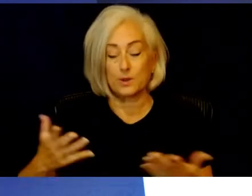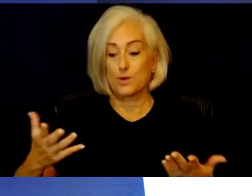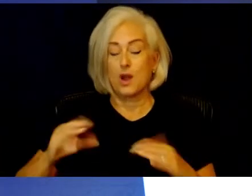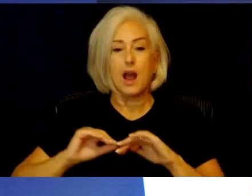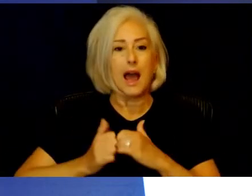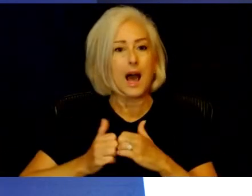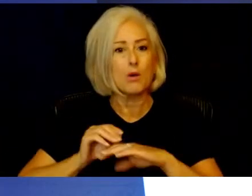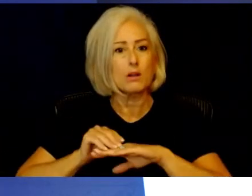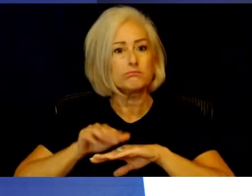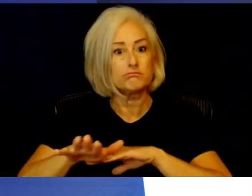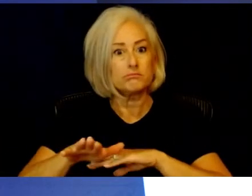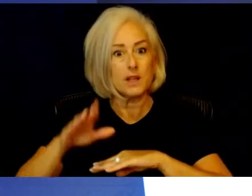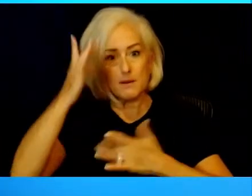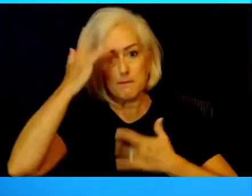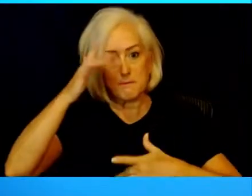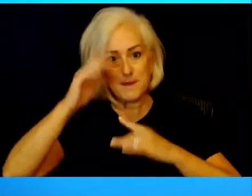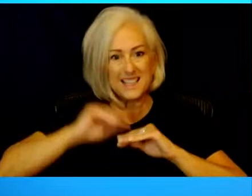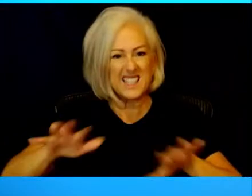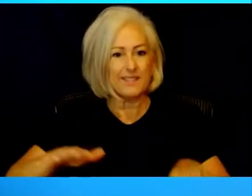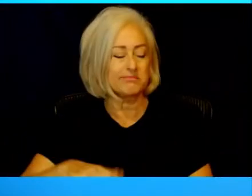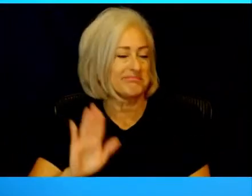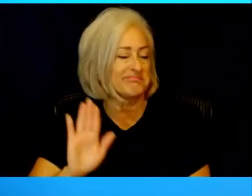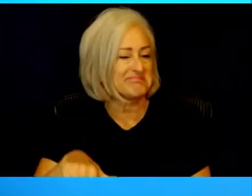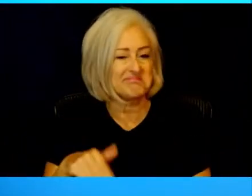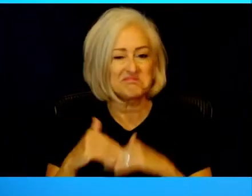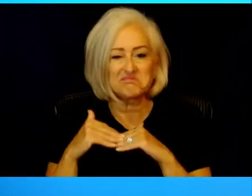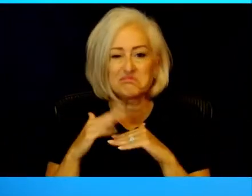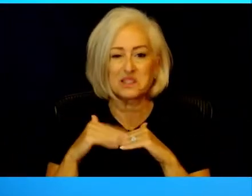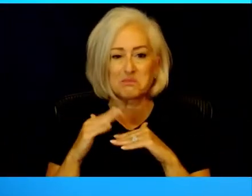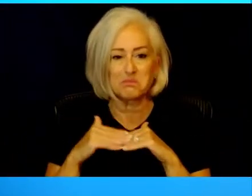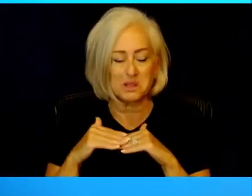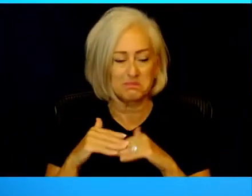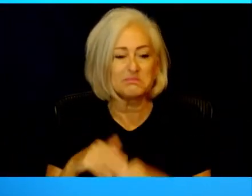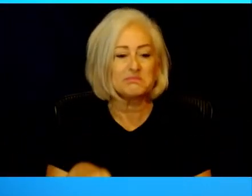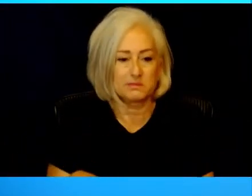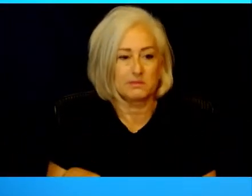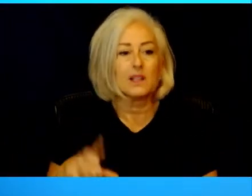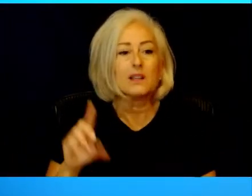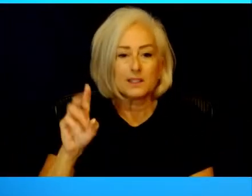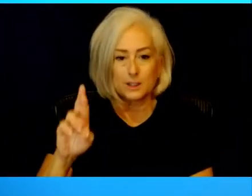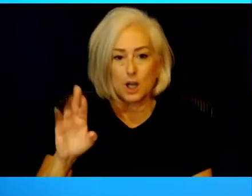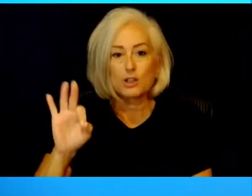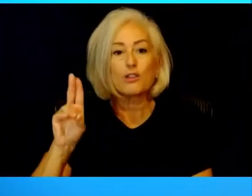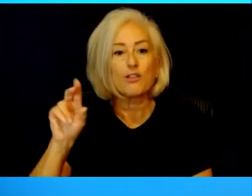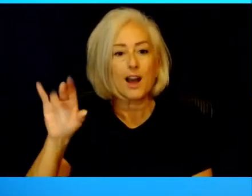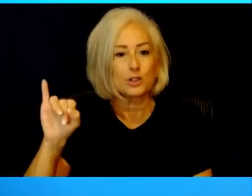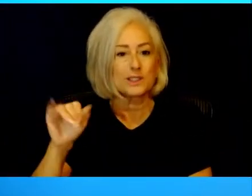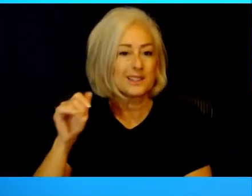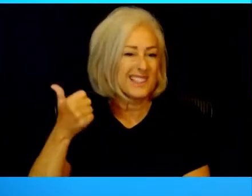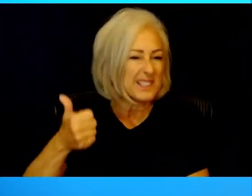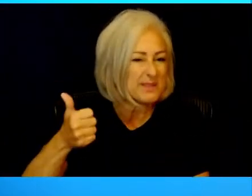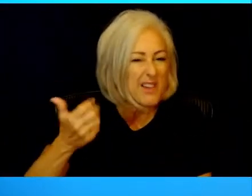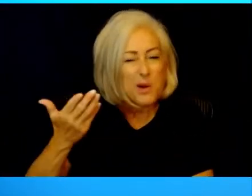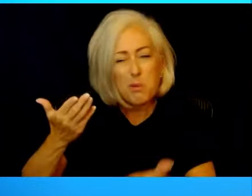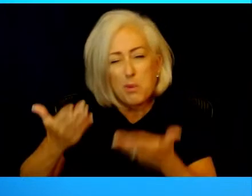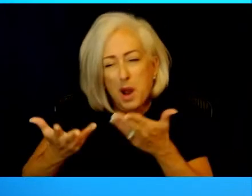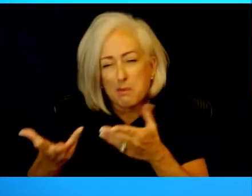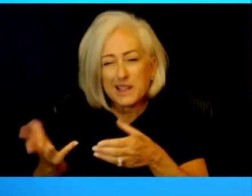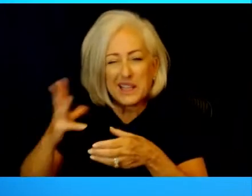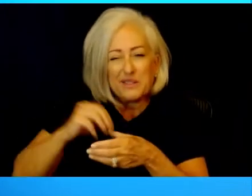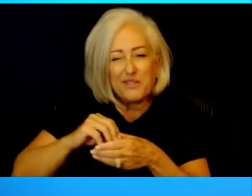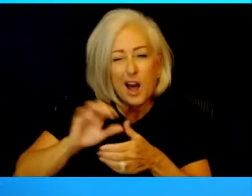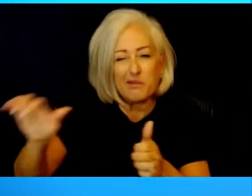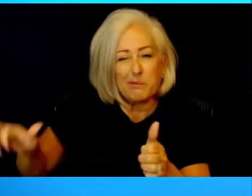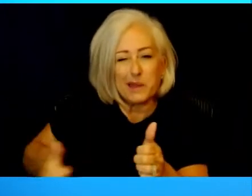nation? I think it'll have minimal impact. You know, I know he's still probably going to be quite involved behind the scenes, if anything. We know they have good people in there